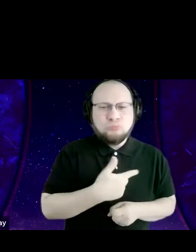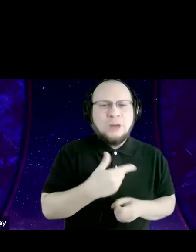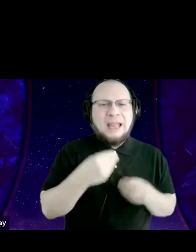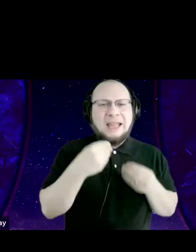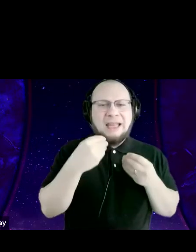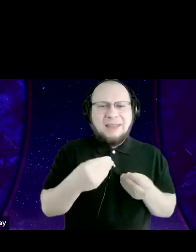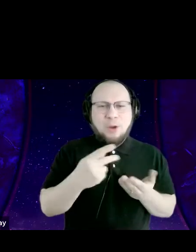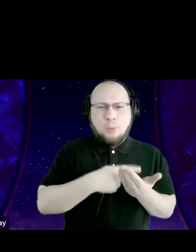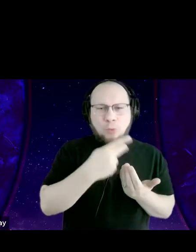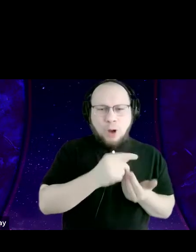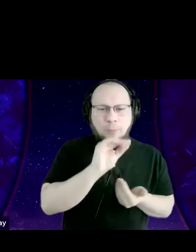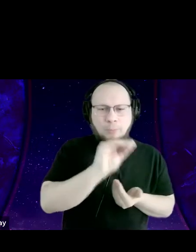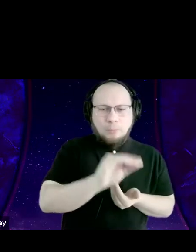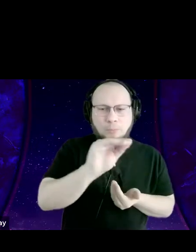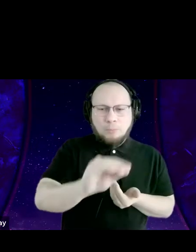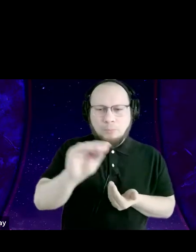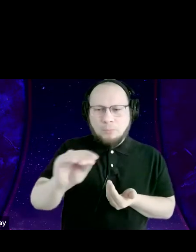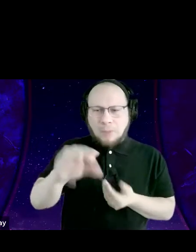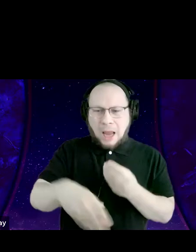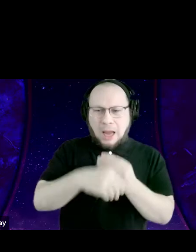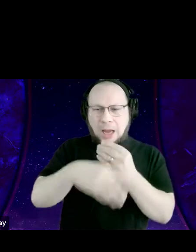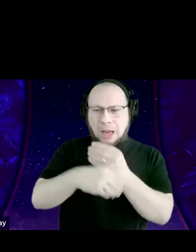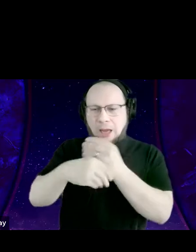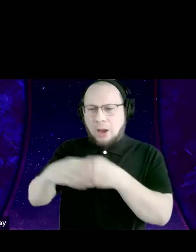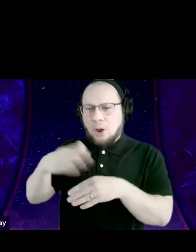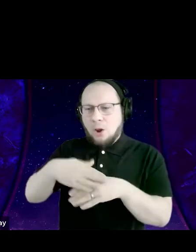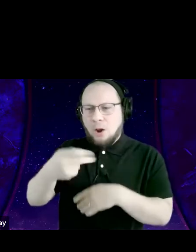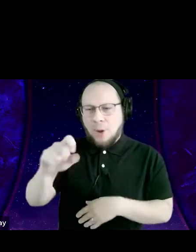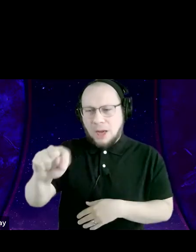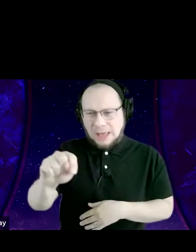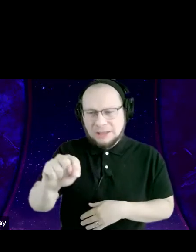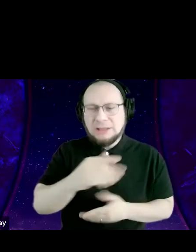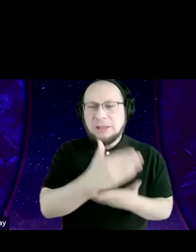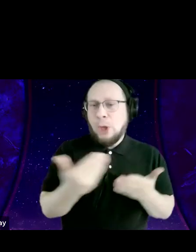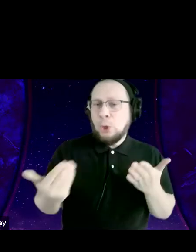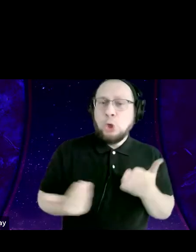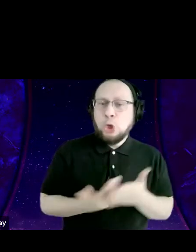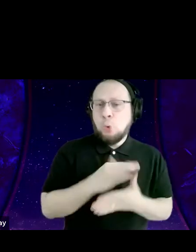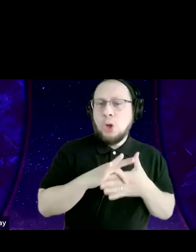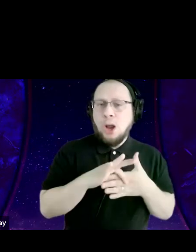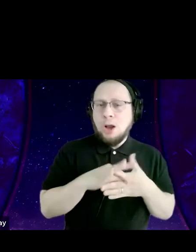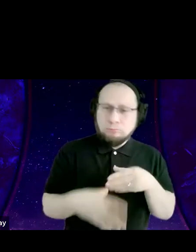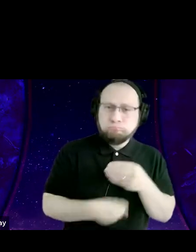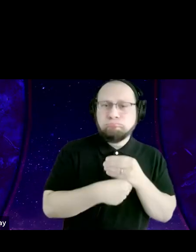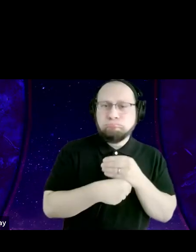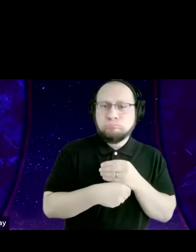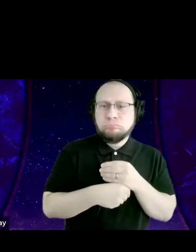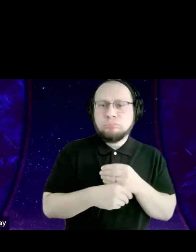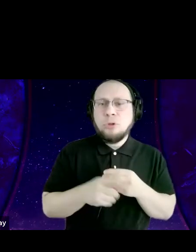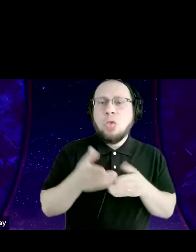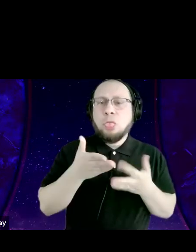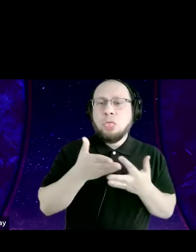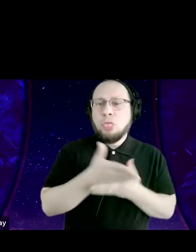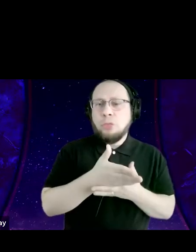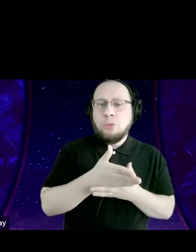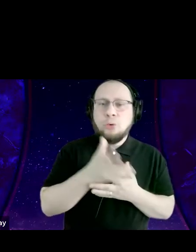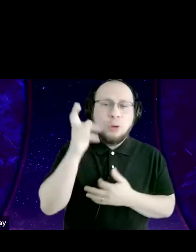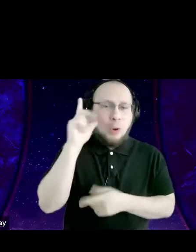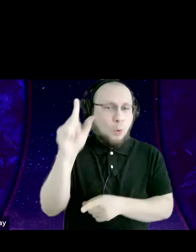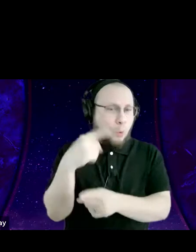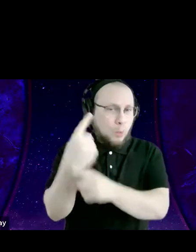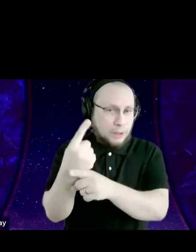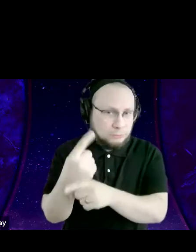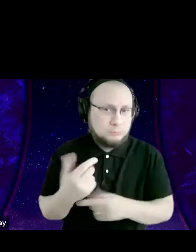bit of all those old conversations. There's also some exclusive content that is available only via the podcast. So if